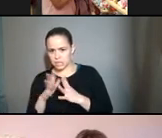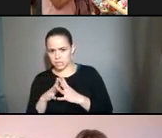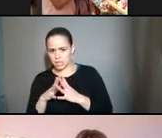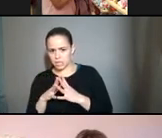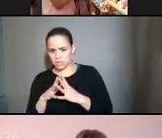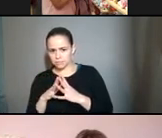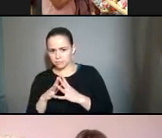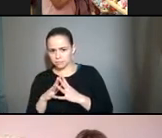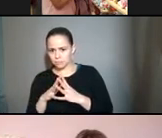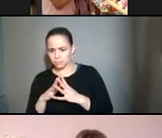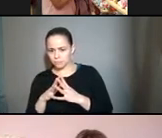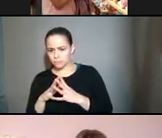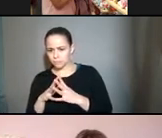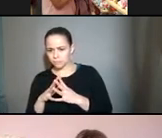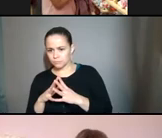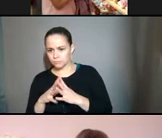Is it?